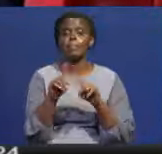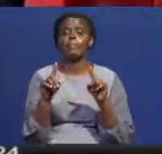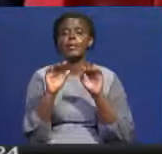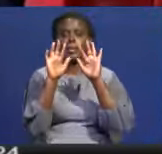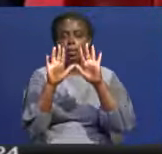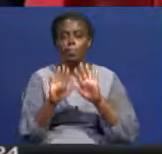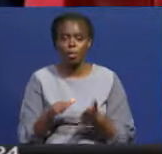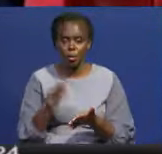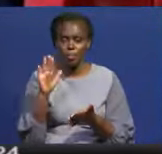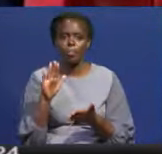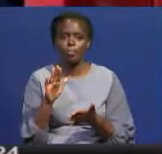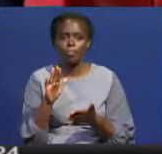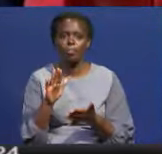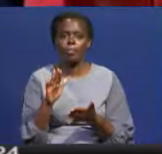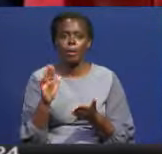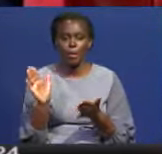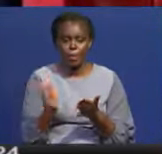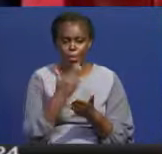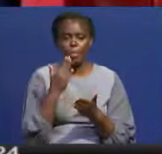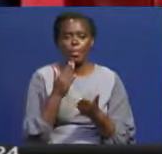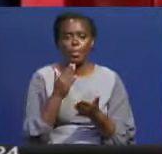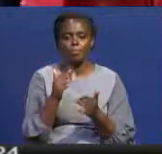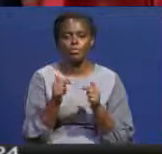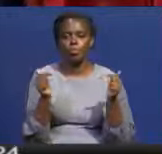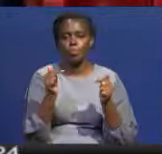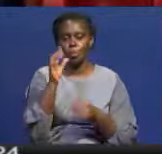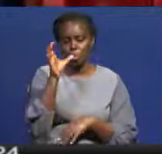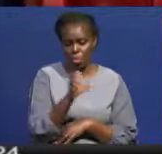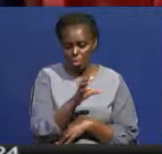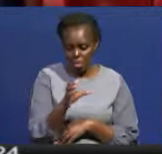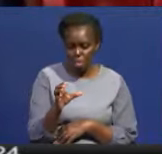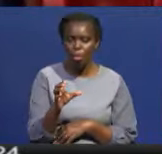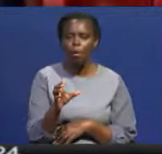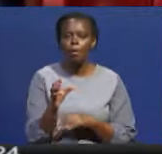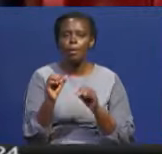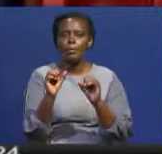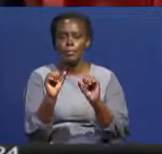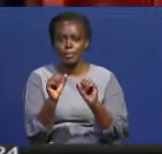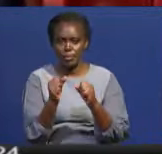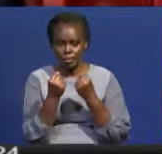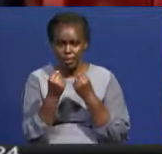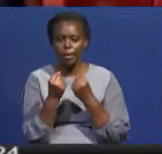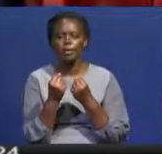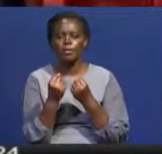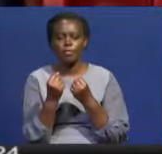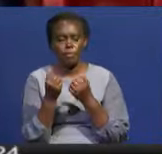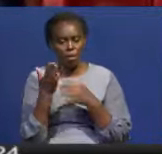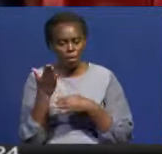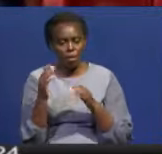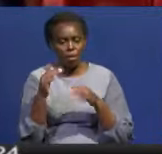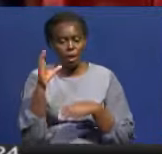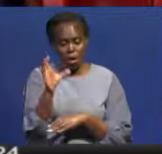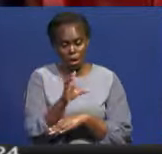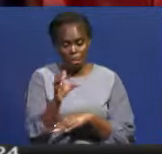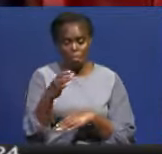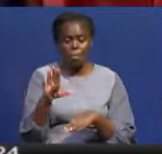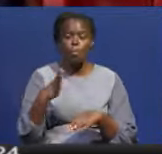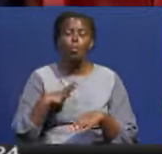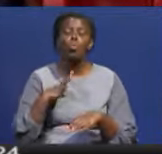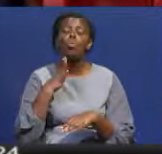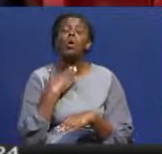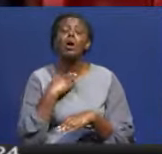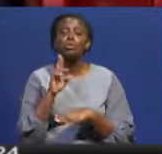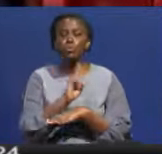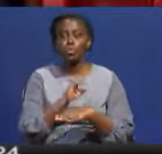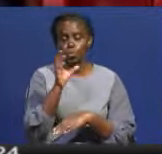most importantly, in the fight against illicit brews, ensure there is safer alcohol available to those that want to take alcohol. Because,